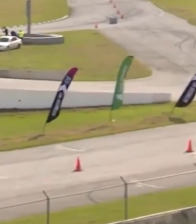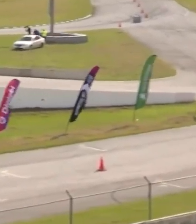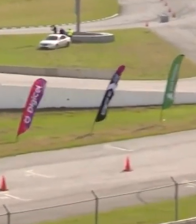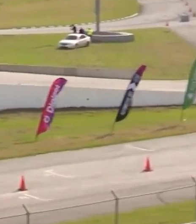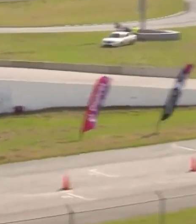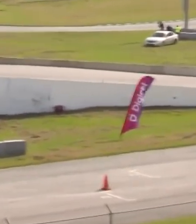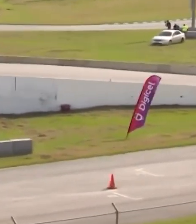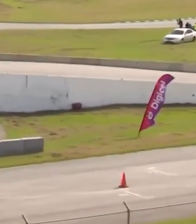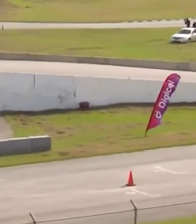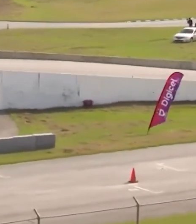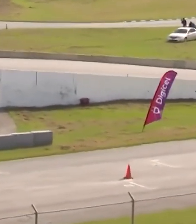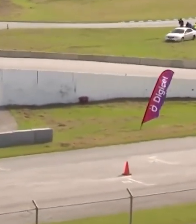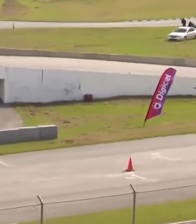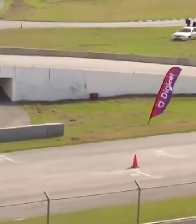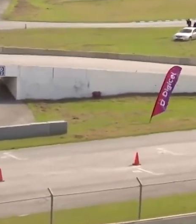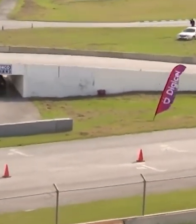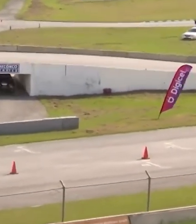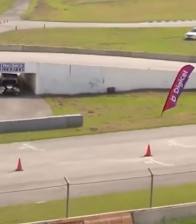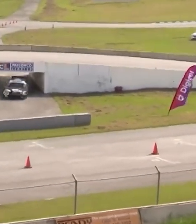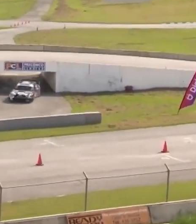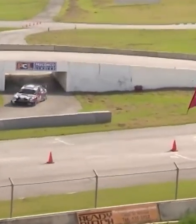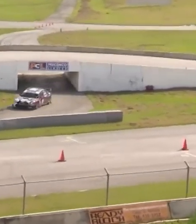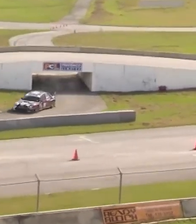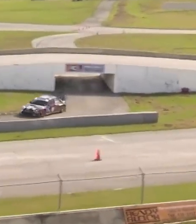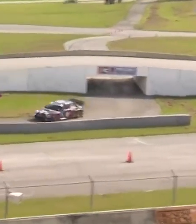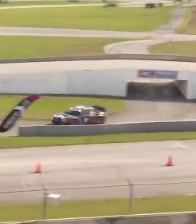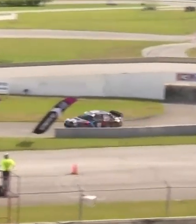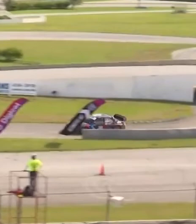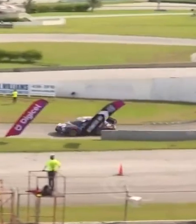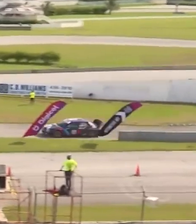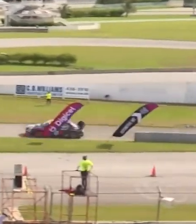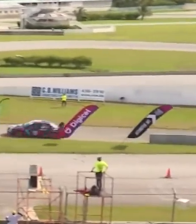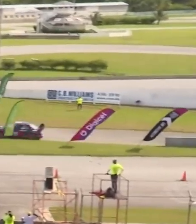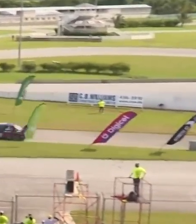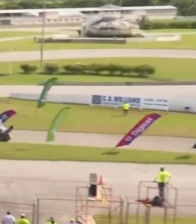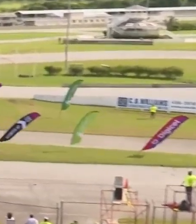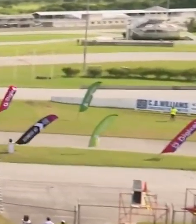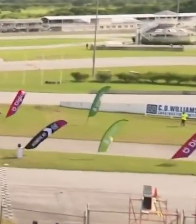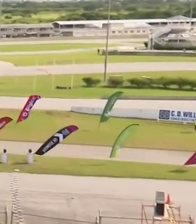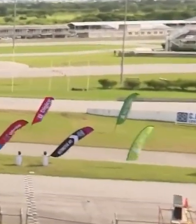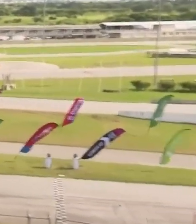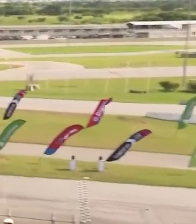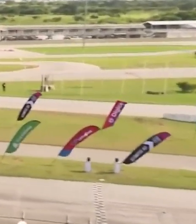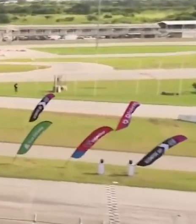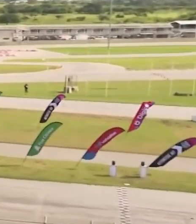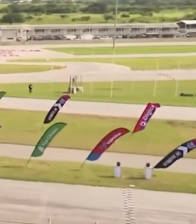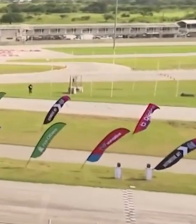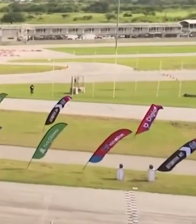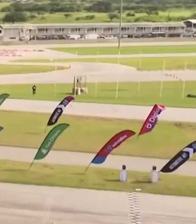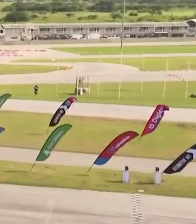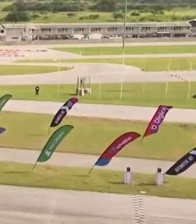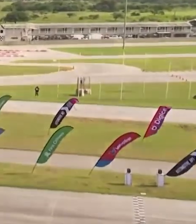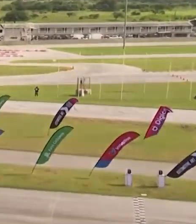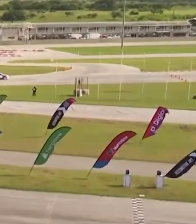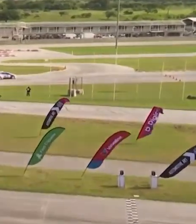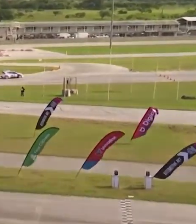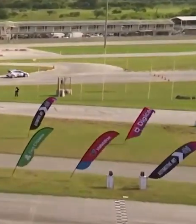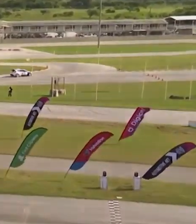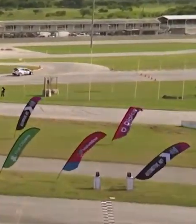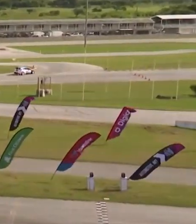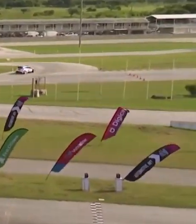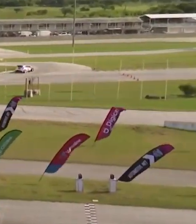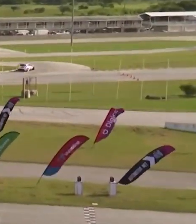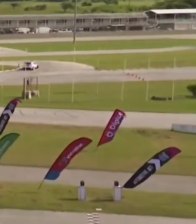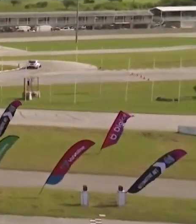through the tricky parts of the course under the Preconco Bridge. Not for the faint of heart if you're hunting for a good